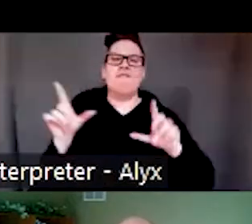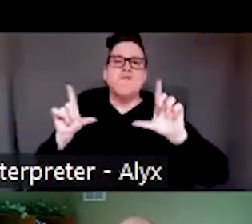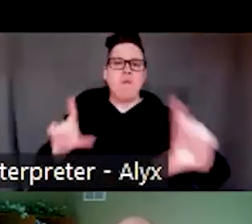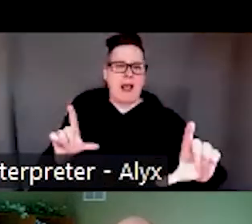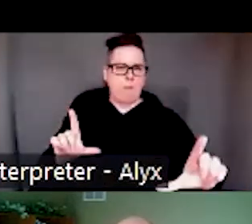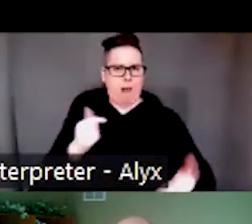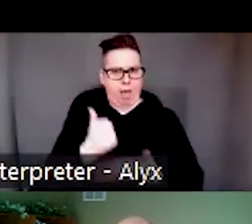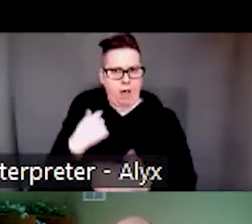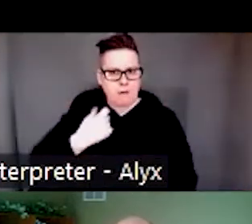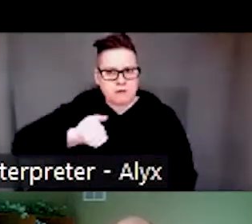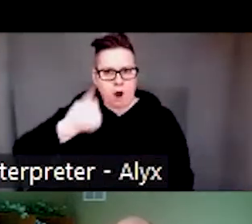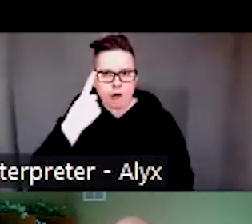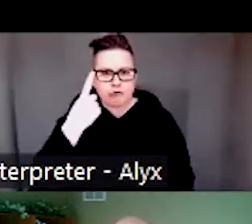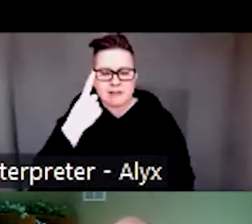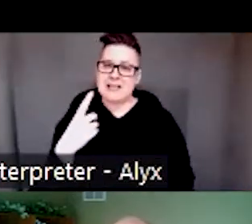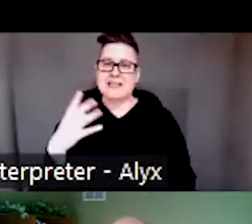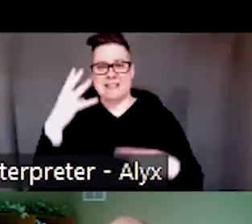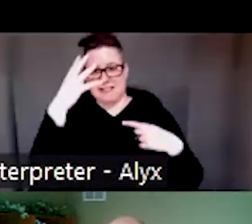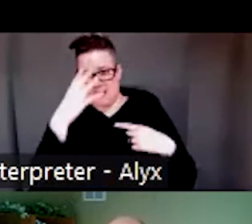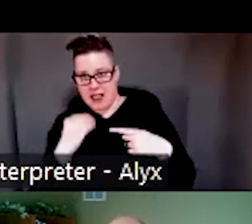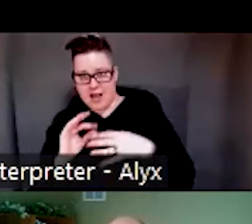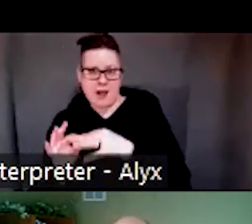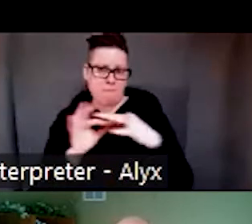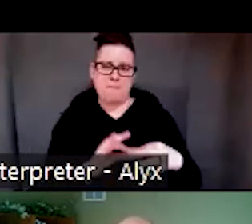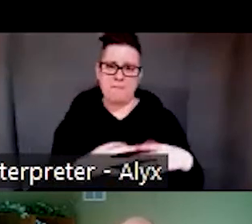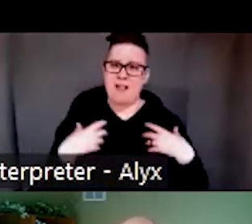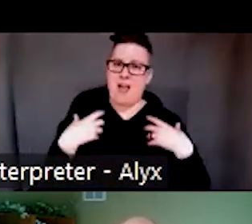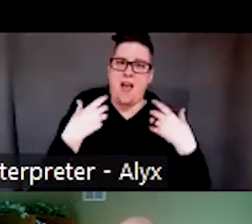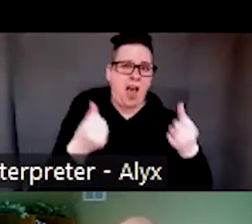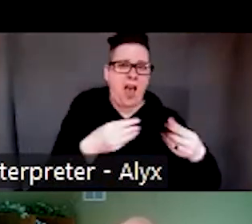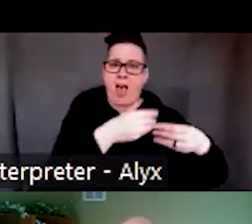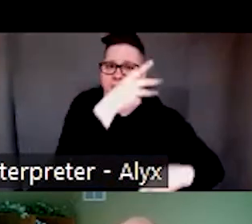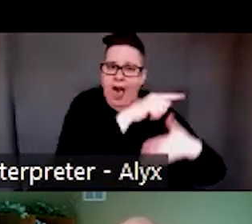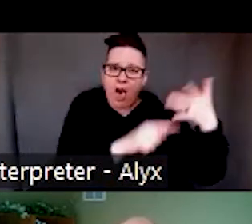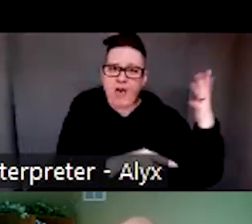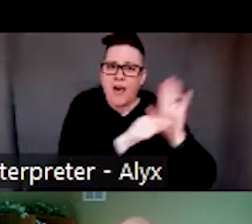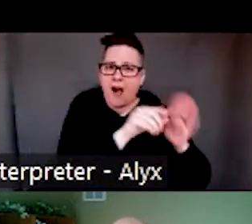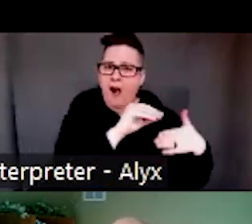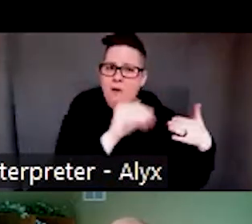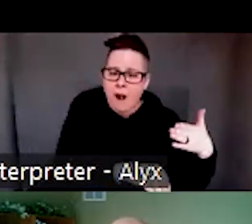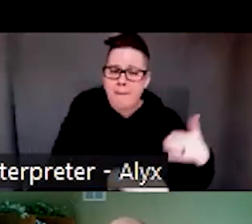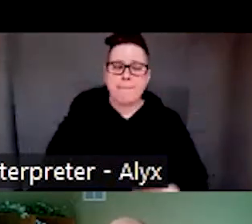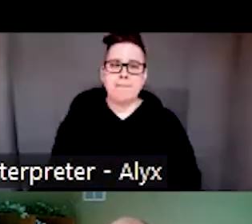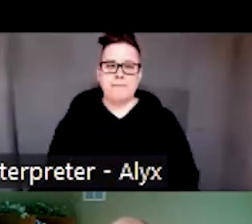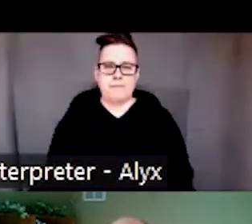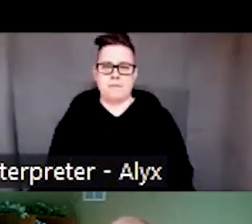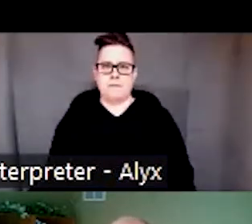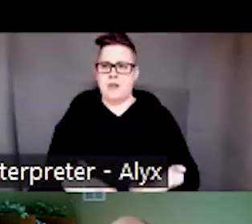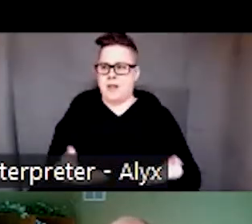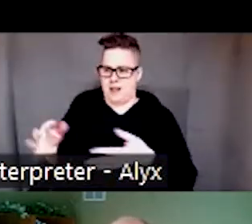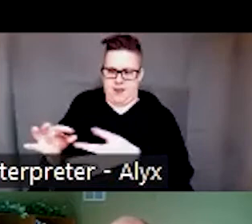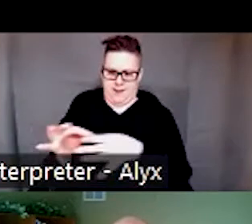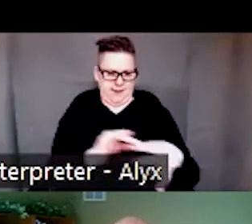understanding how it is that sleep is related to all of these adverse outcomes. What's a way of thinking about